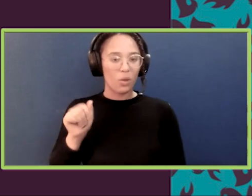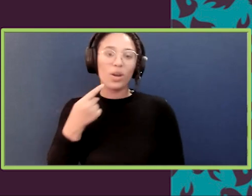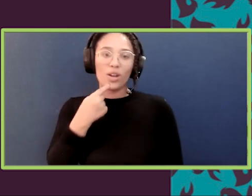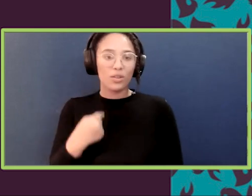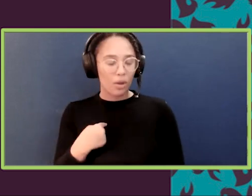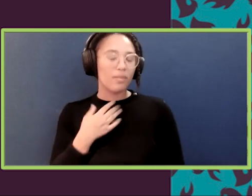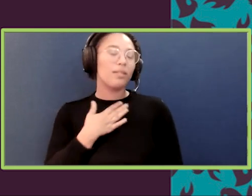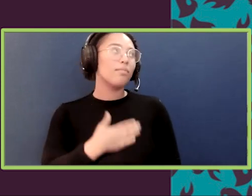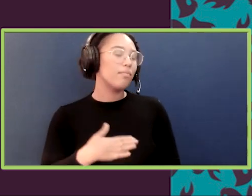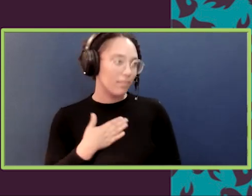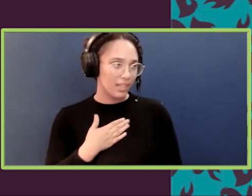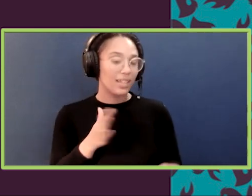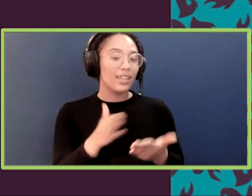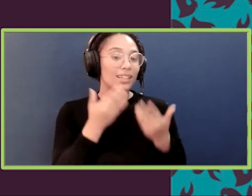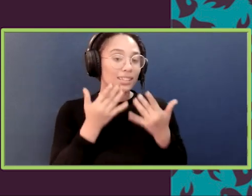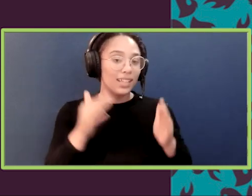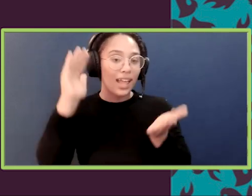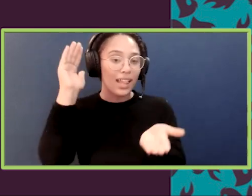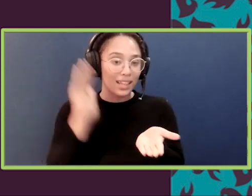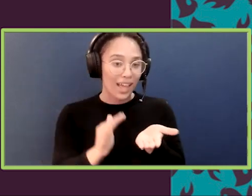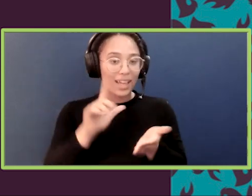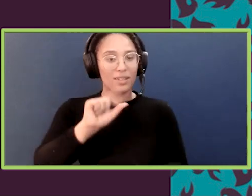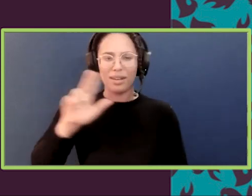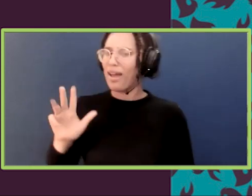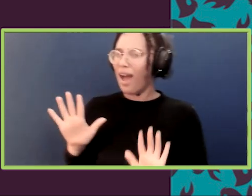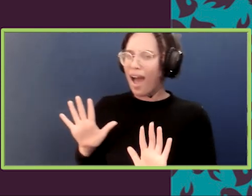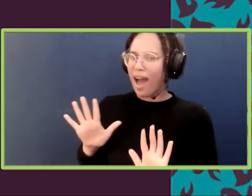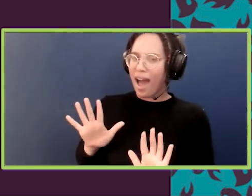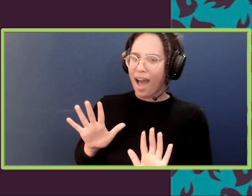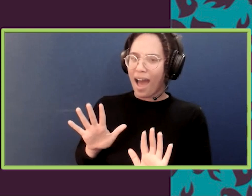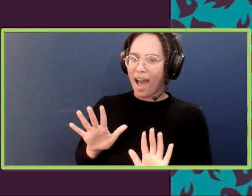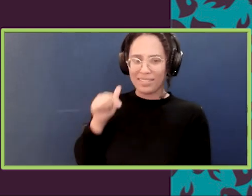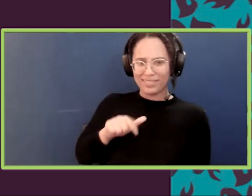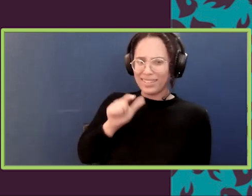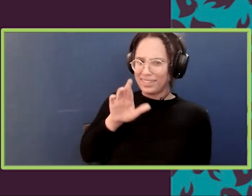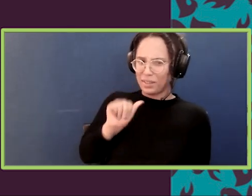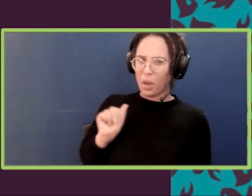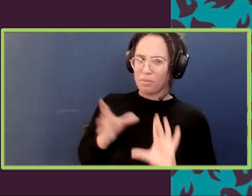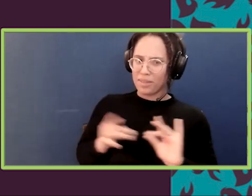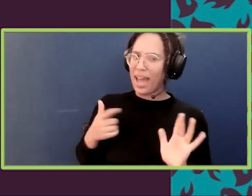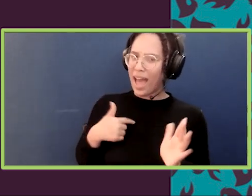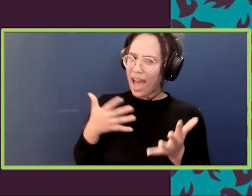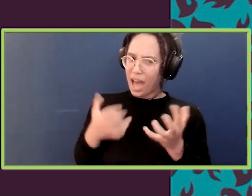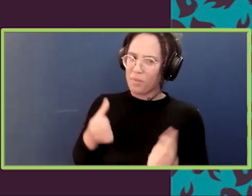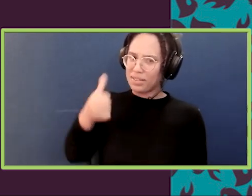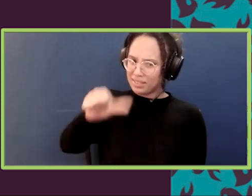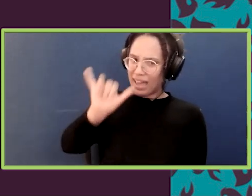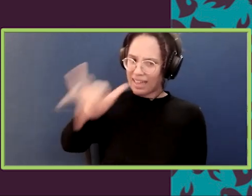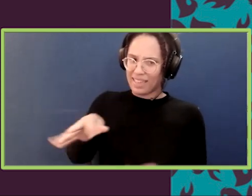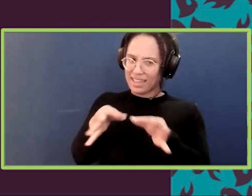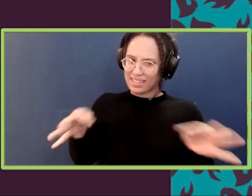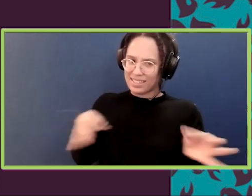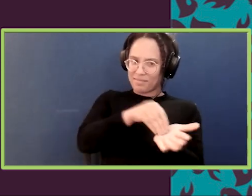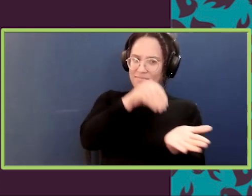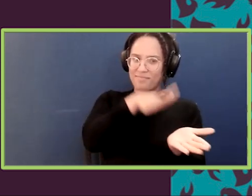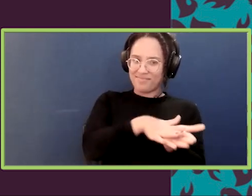sing less in 2023. No, she didn't. This is Laura. I would like to deny that statement on the record. That